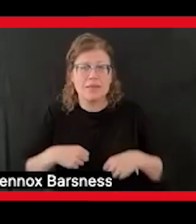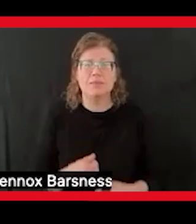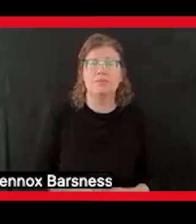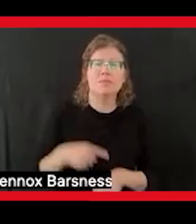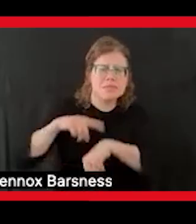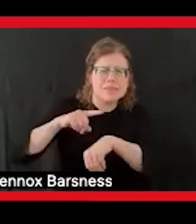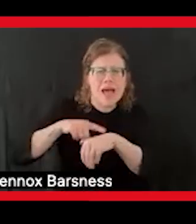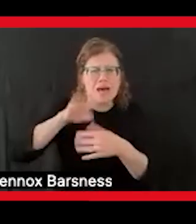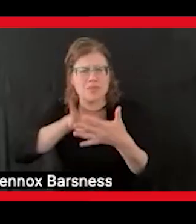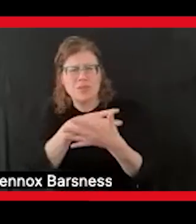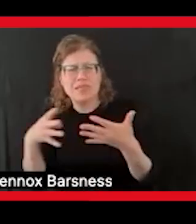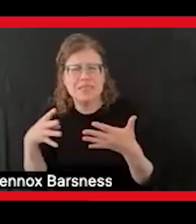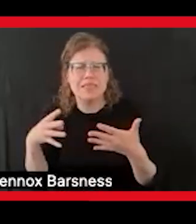concise